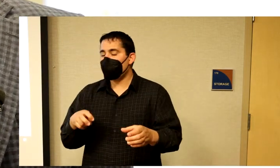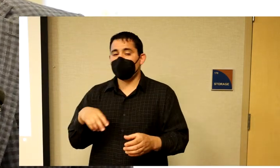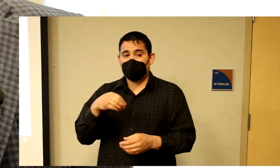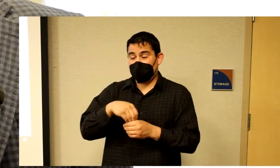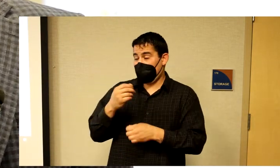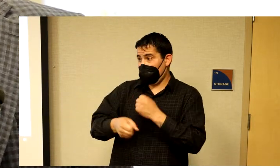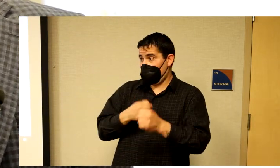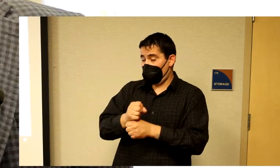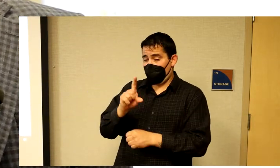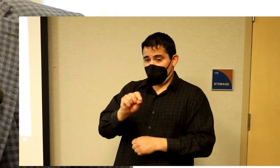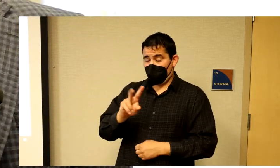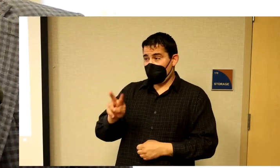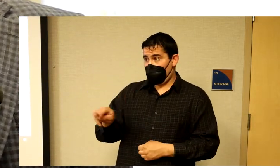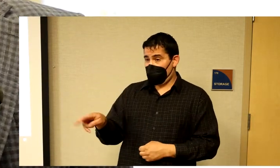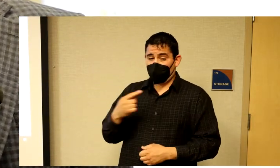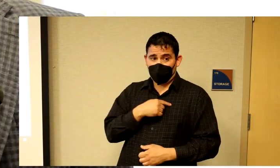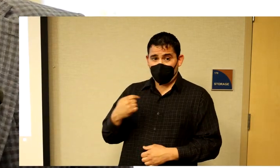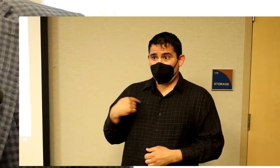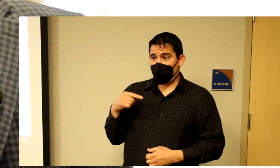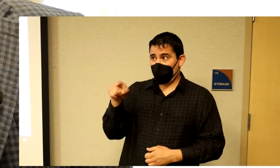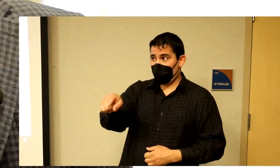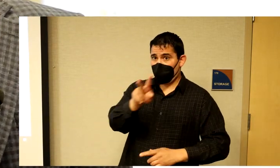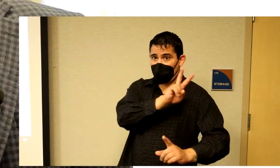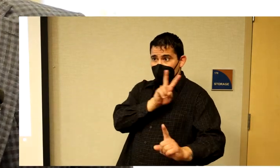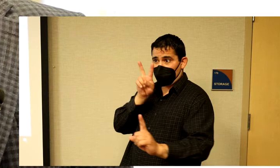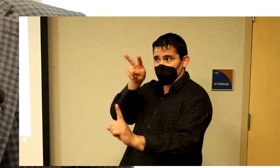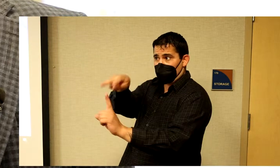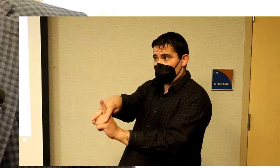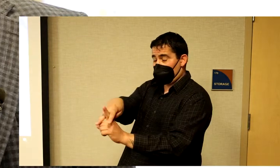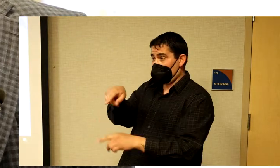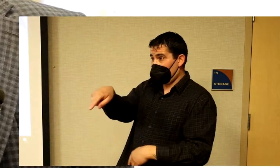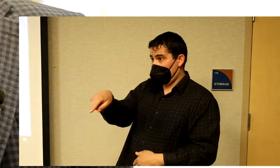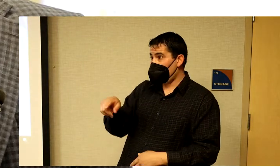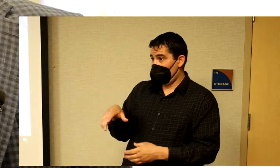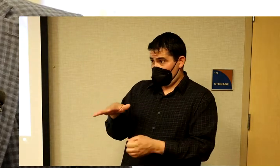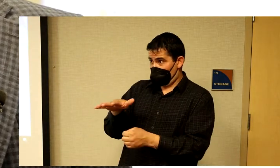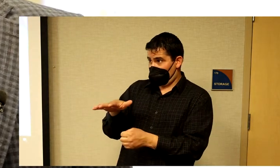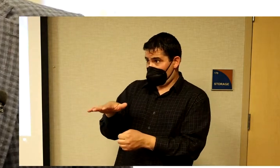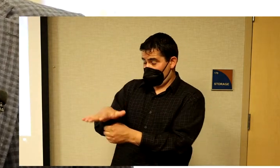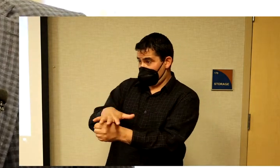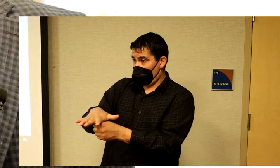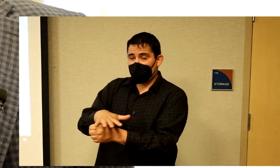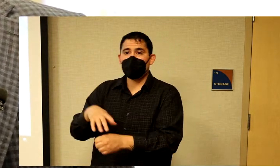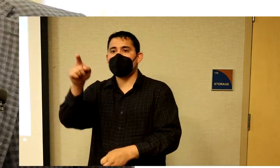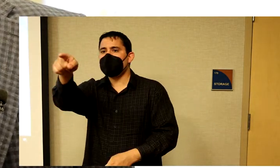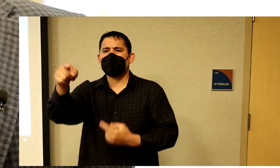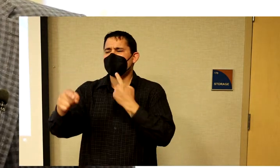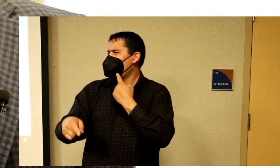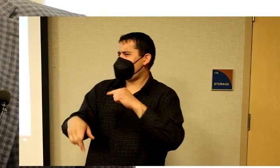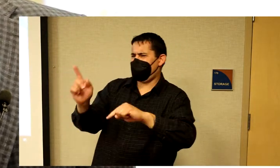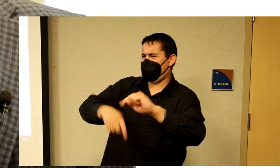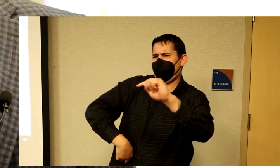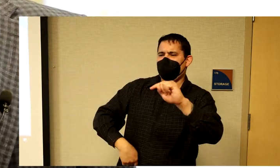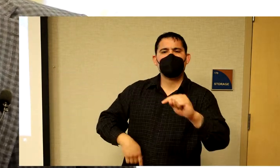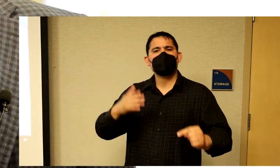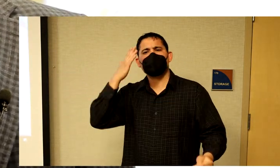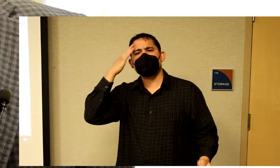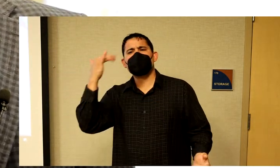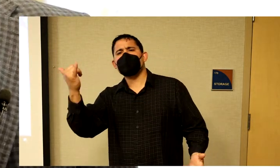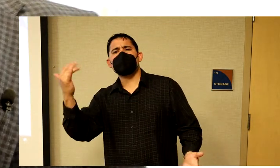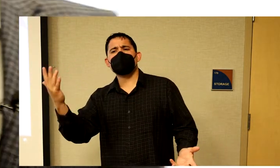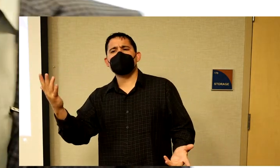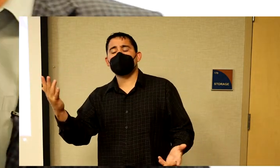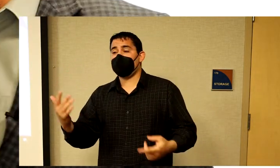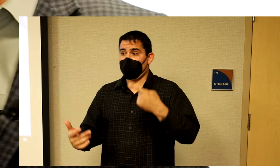district? That would seem logical to me. You could choose to do that. You can't do that. If Why some, not? Because